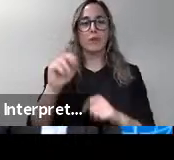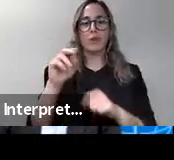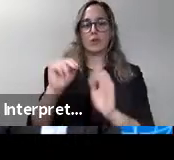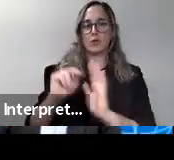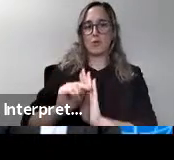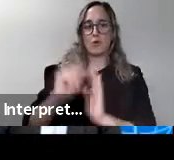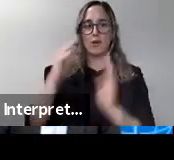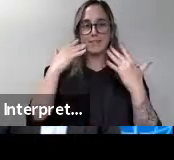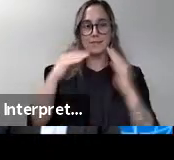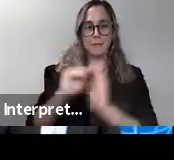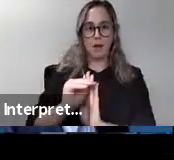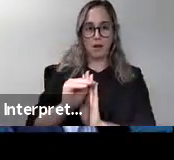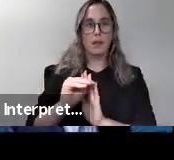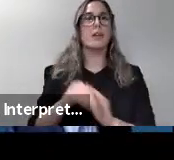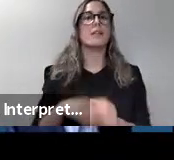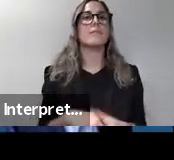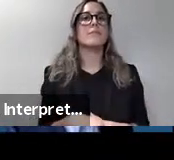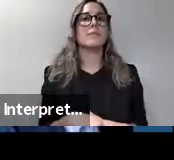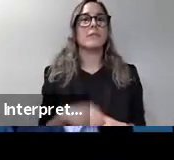NES.